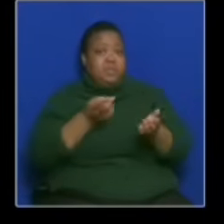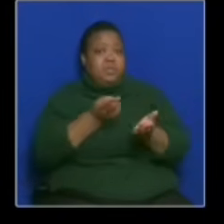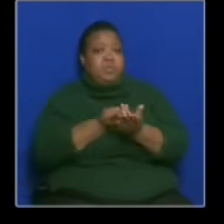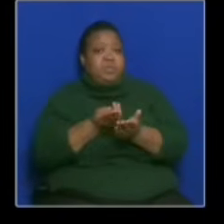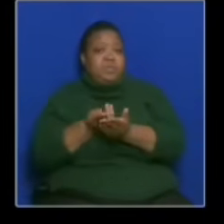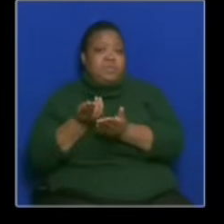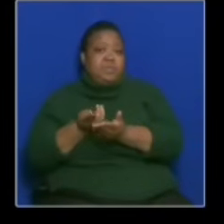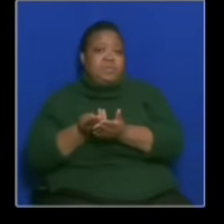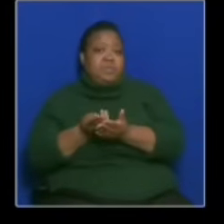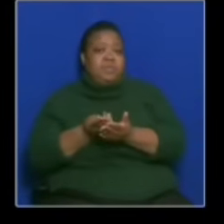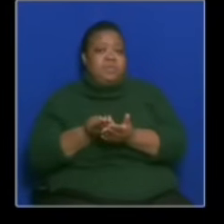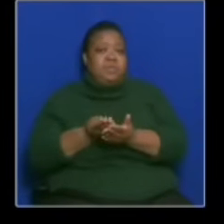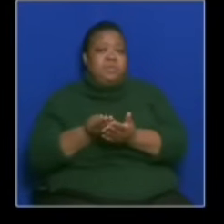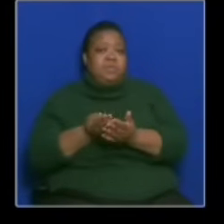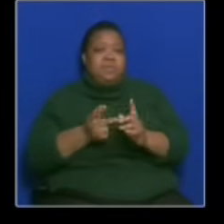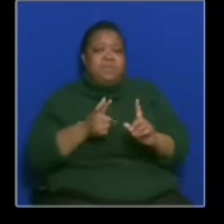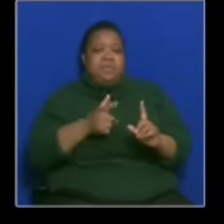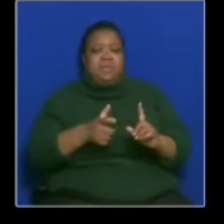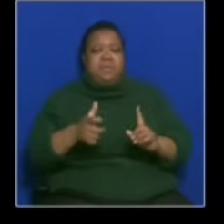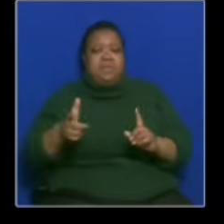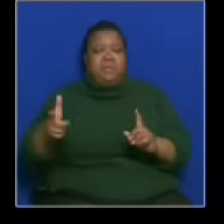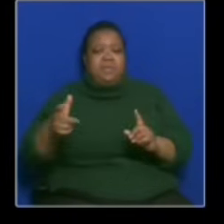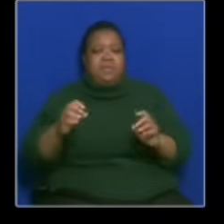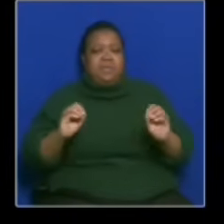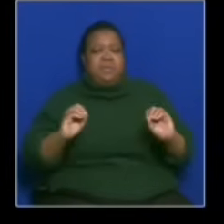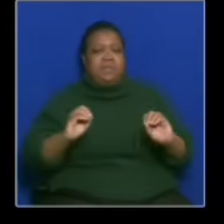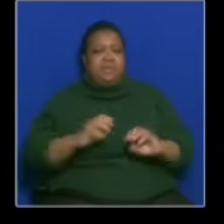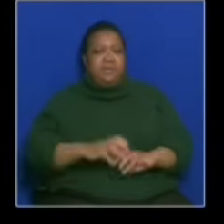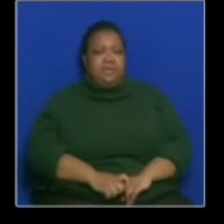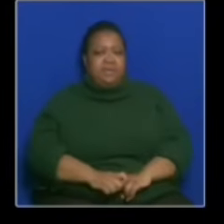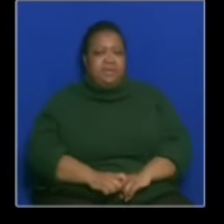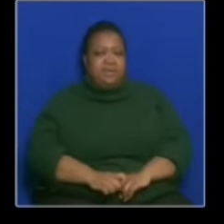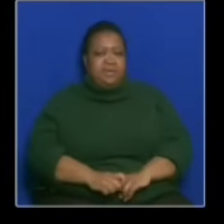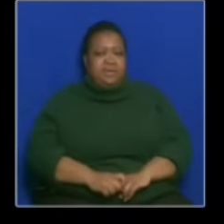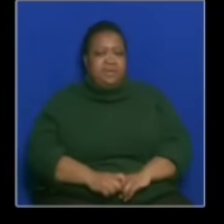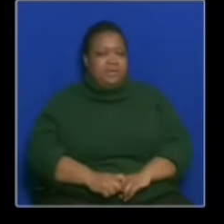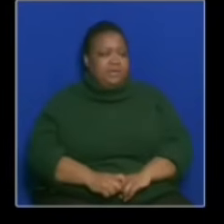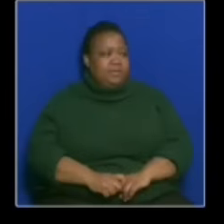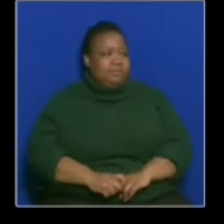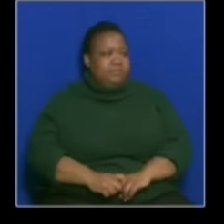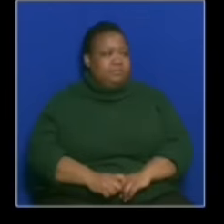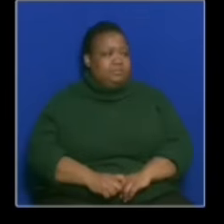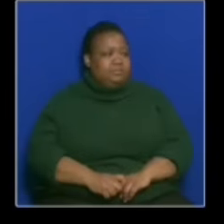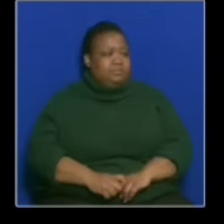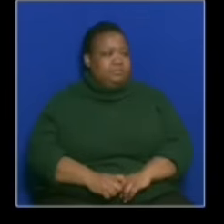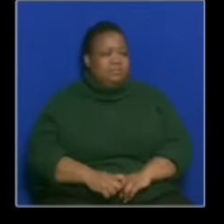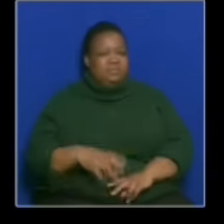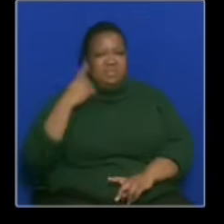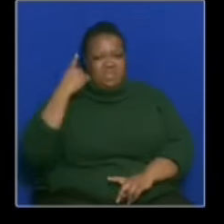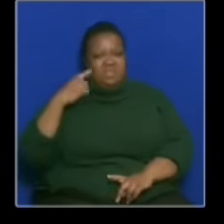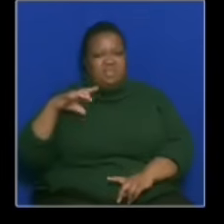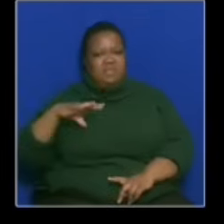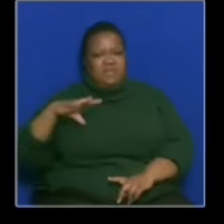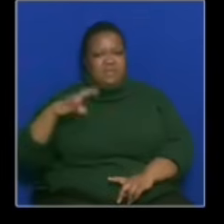have been shot. Yeah, I think it's fine.